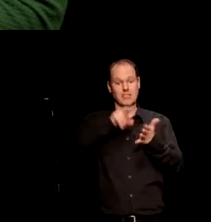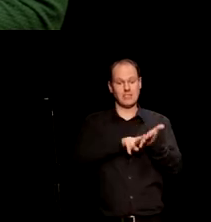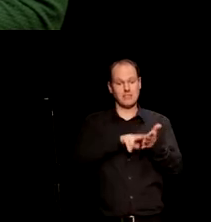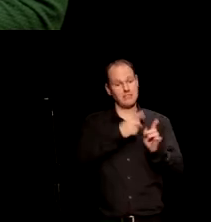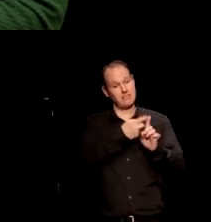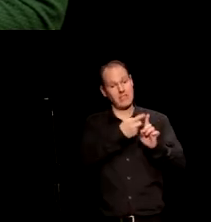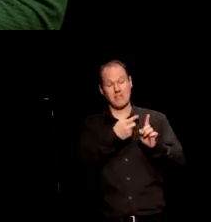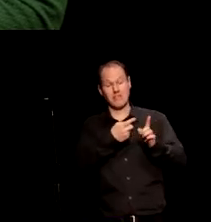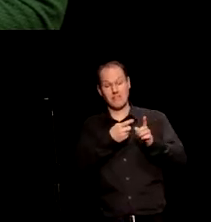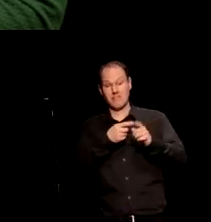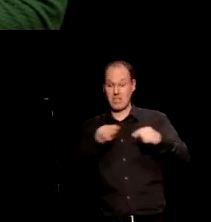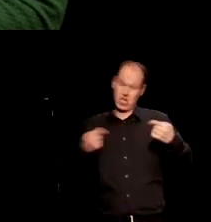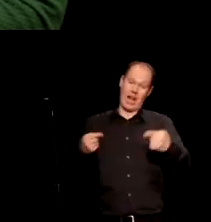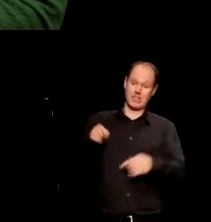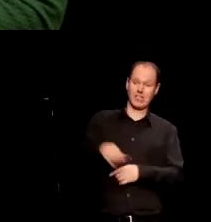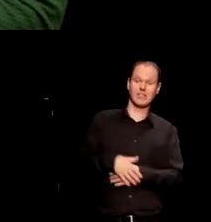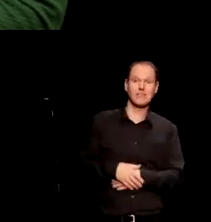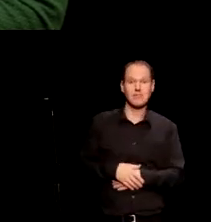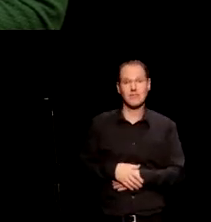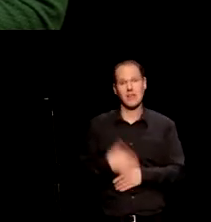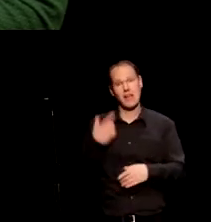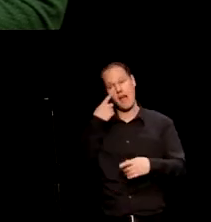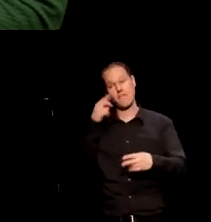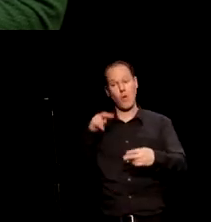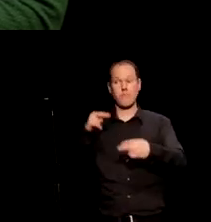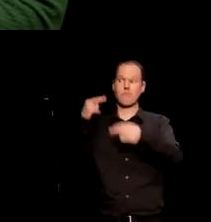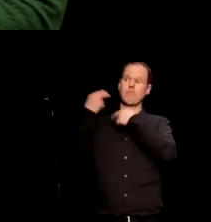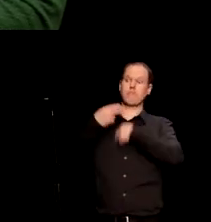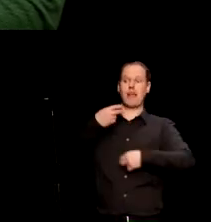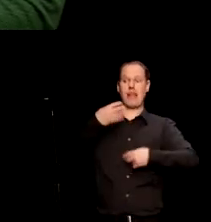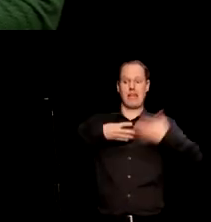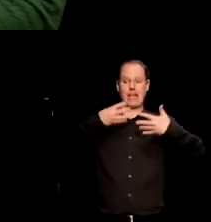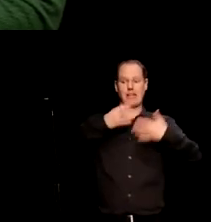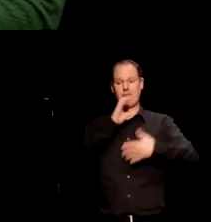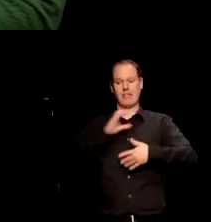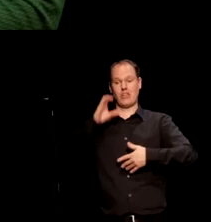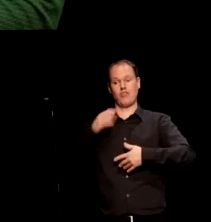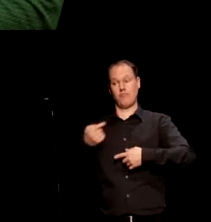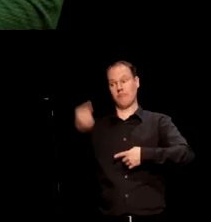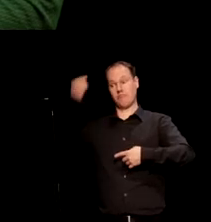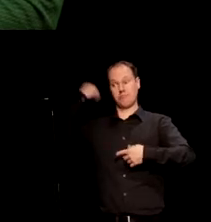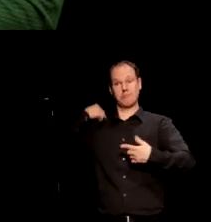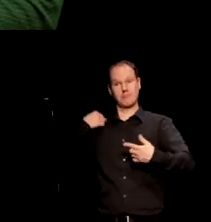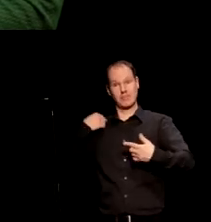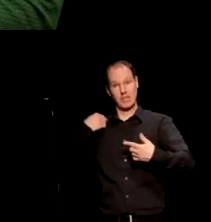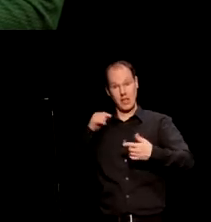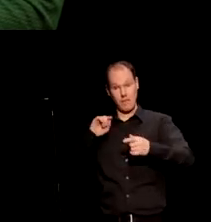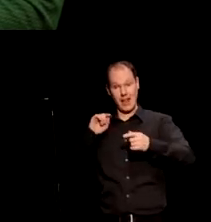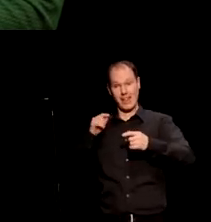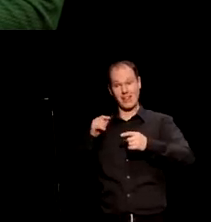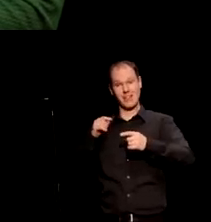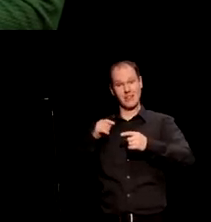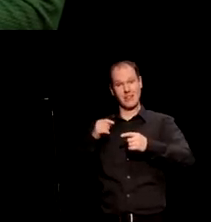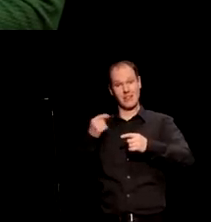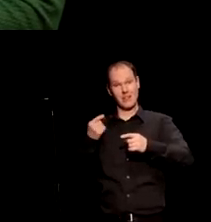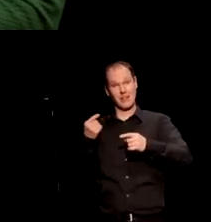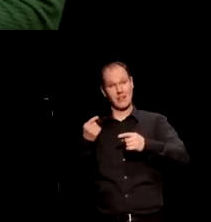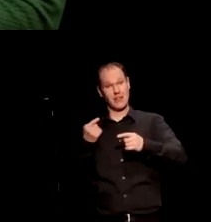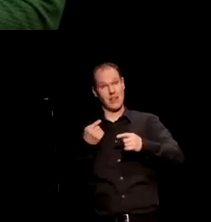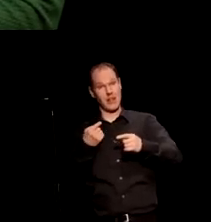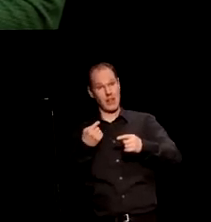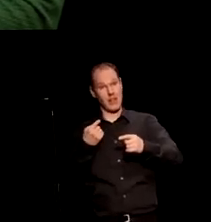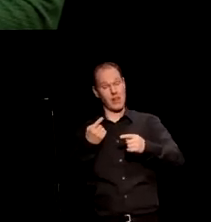Paul Robeson. And if you go back to the Mountain Center, there's Harry Oldfield. It was really Shakespeare, as a black